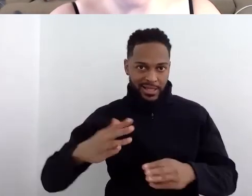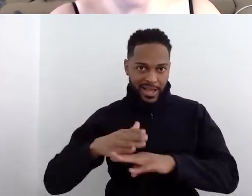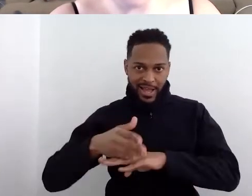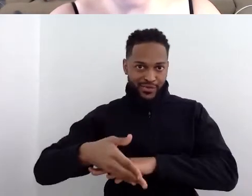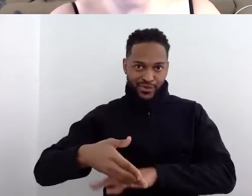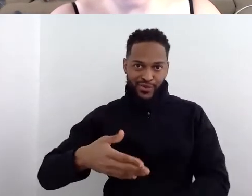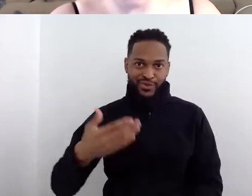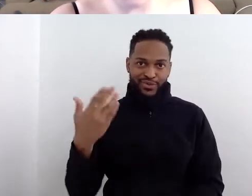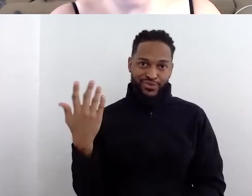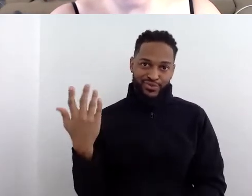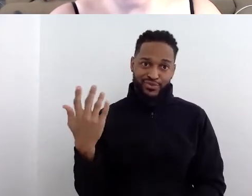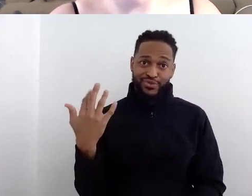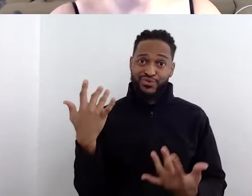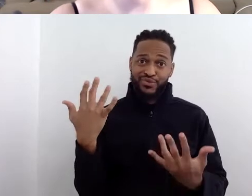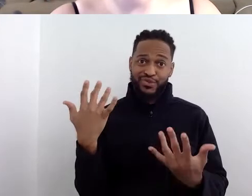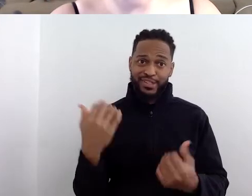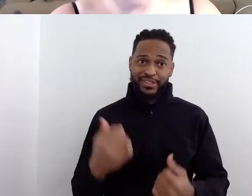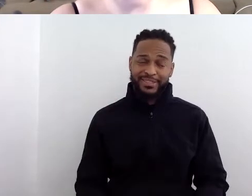Not quite.